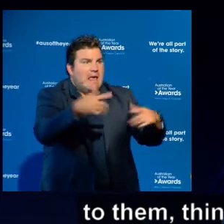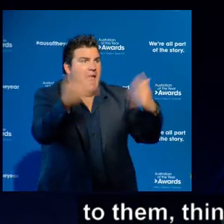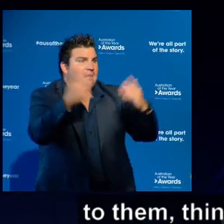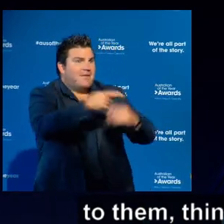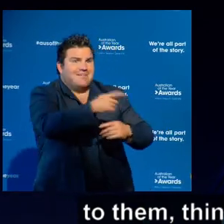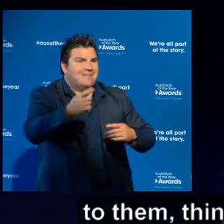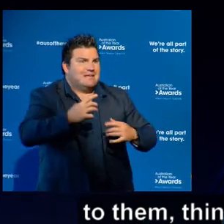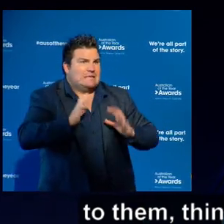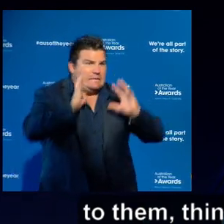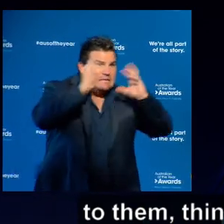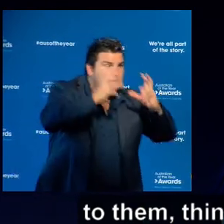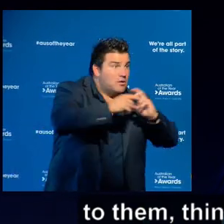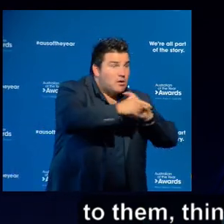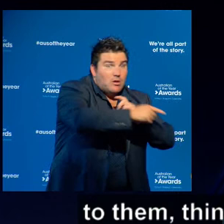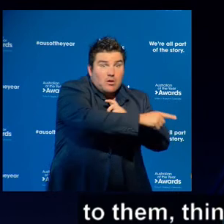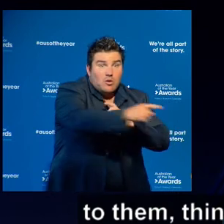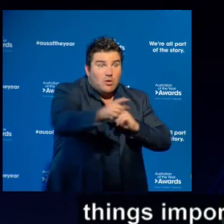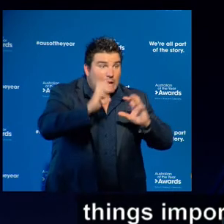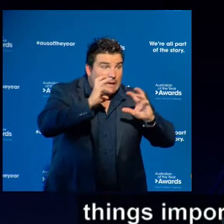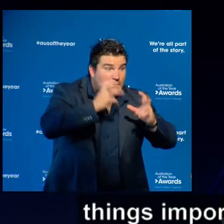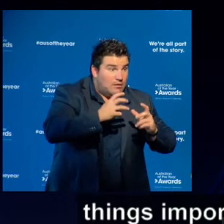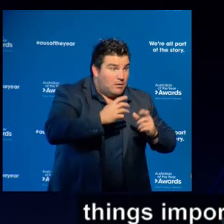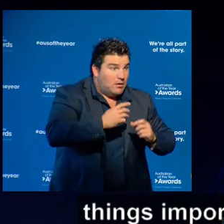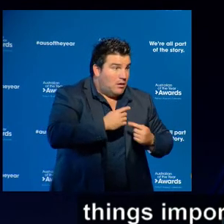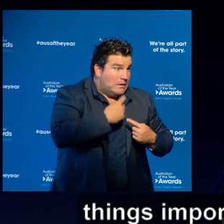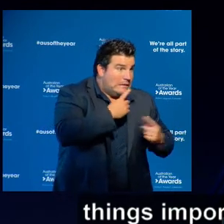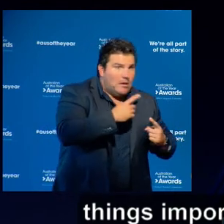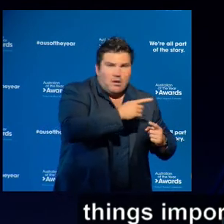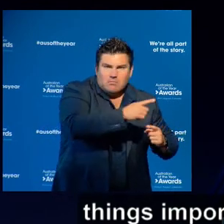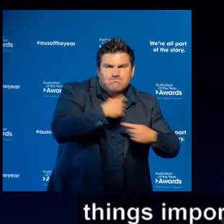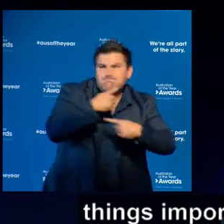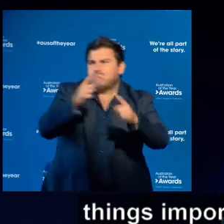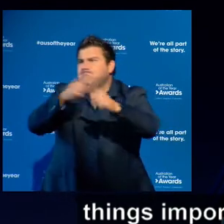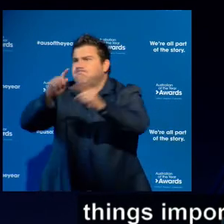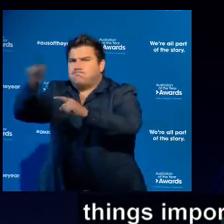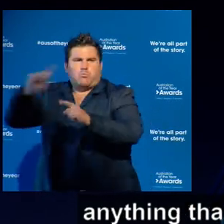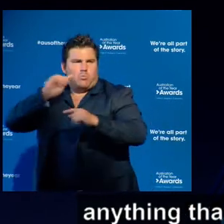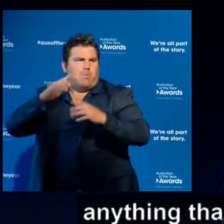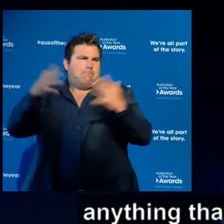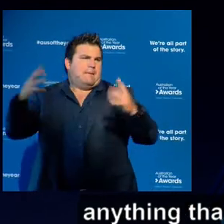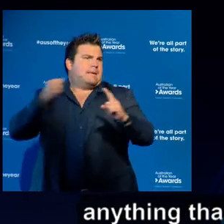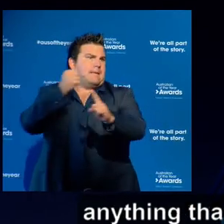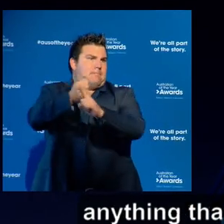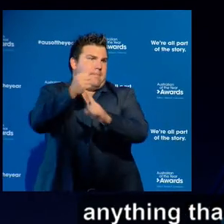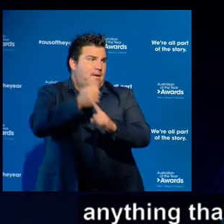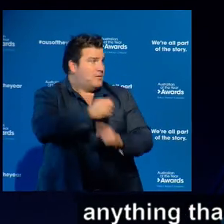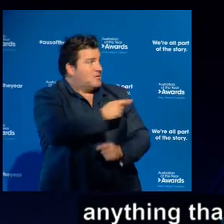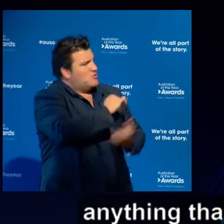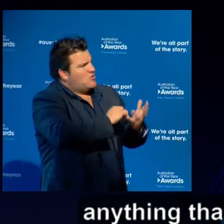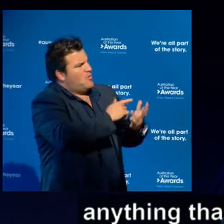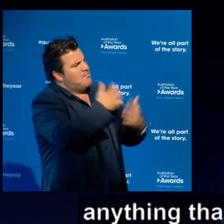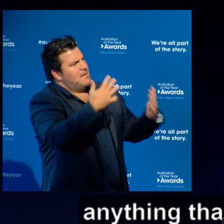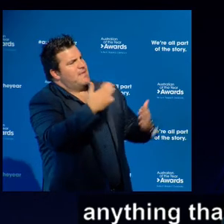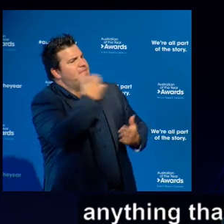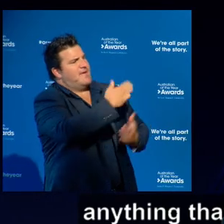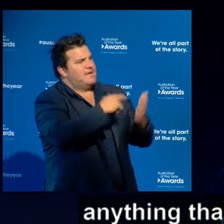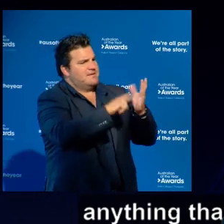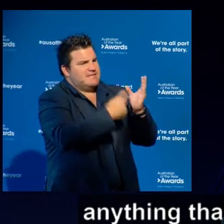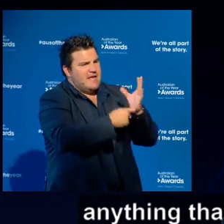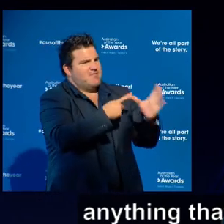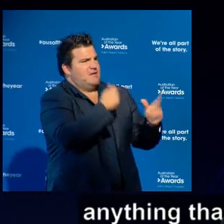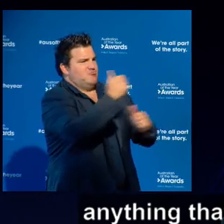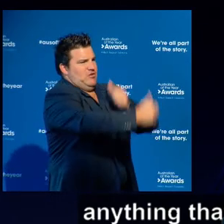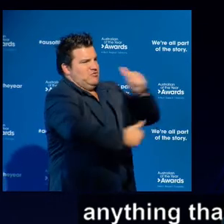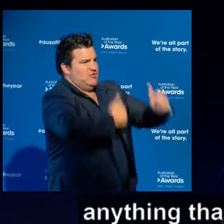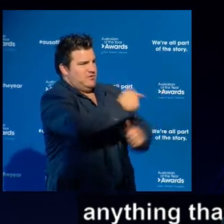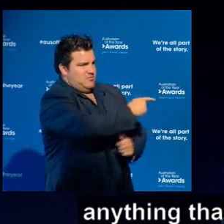that message, anything that gets that awareness out there is going to have a huge impact. Tara McClelland, thank you. And once again, congratulations.